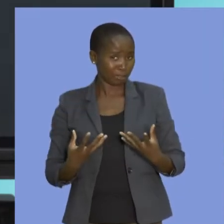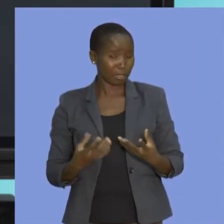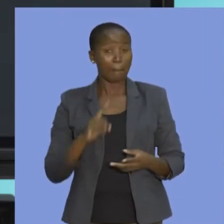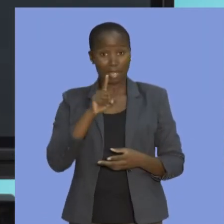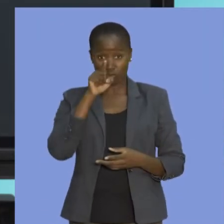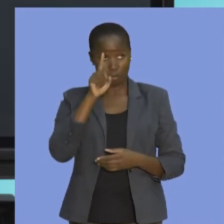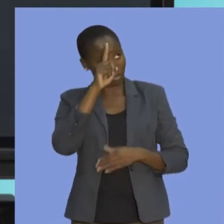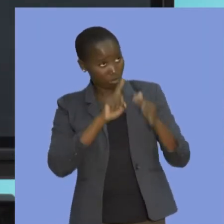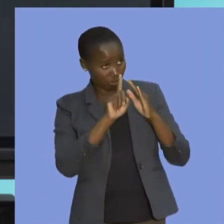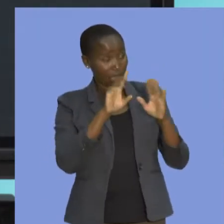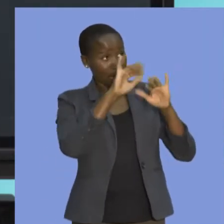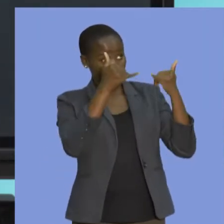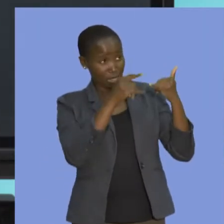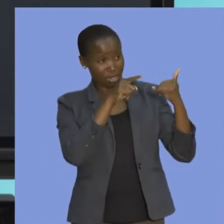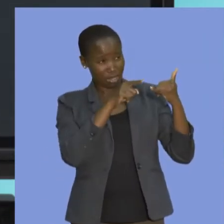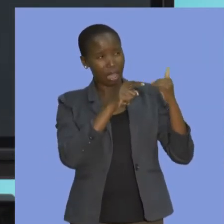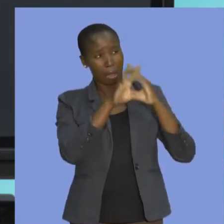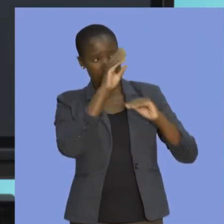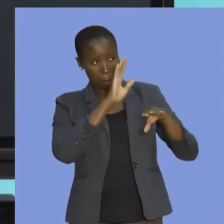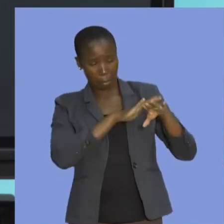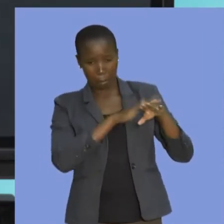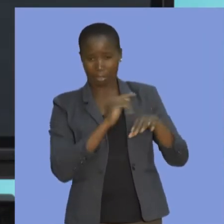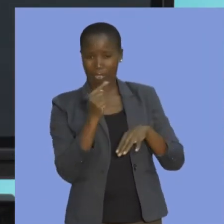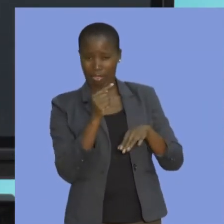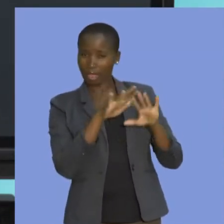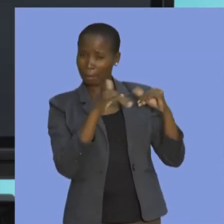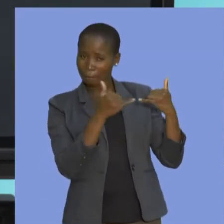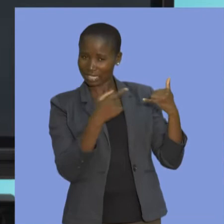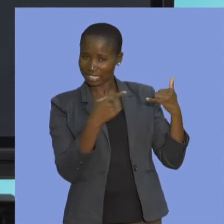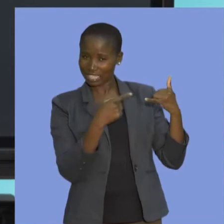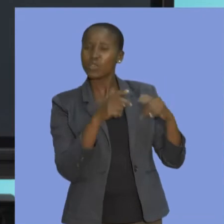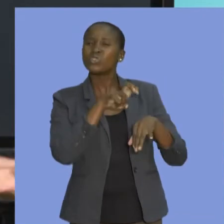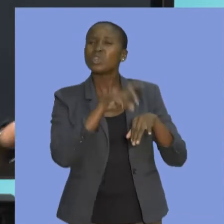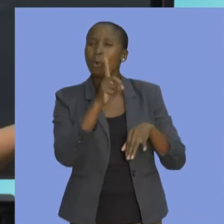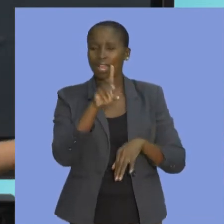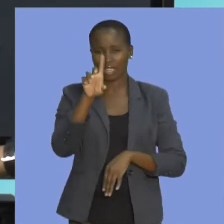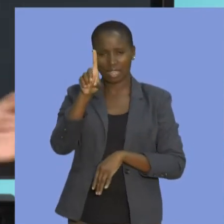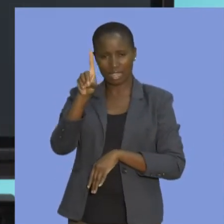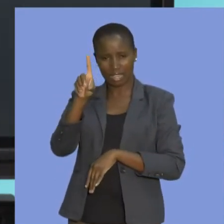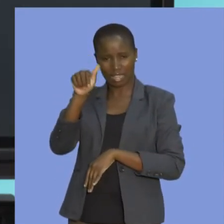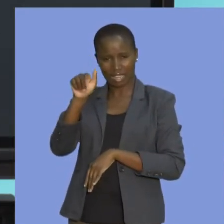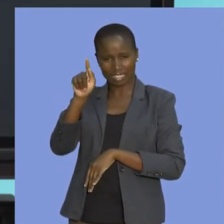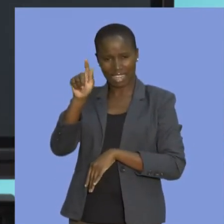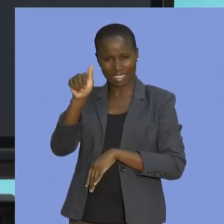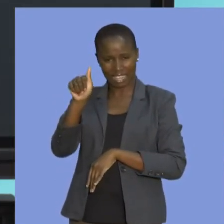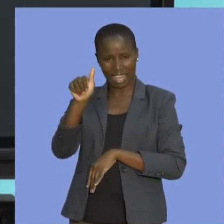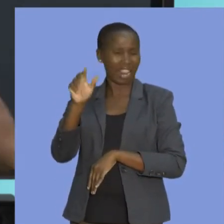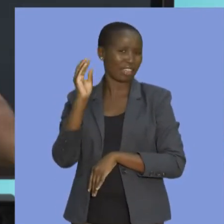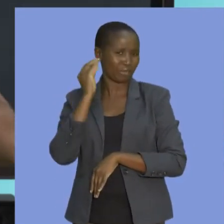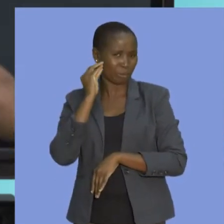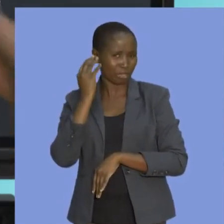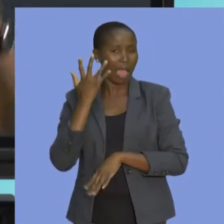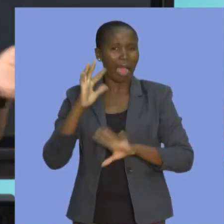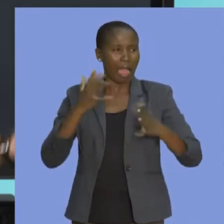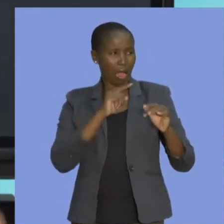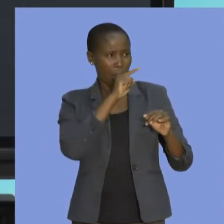companies. And to study those companies, you need data. How's their performance? How is